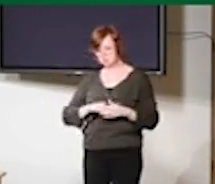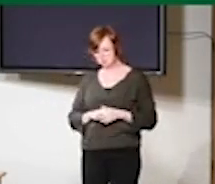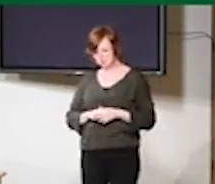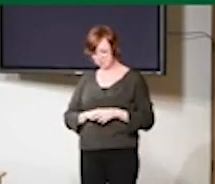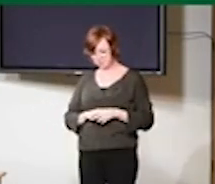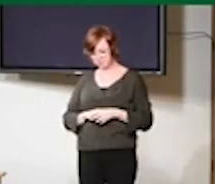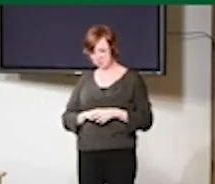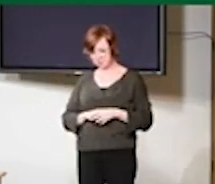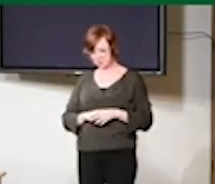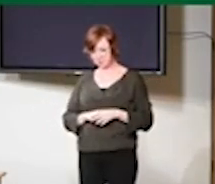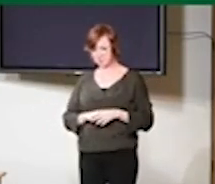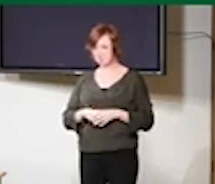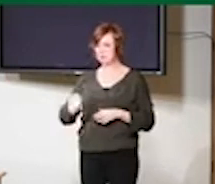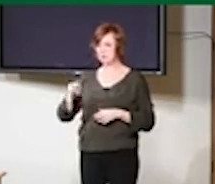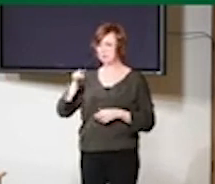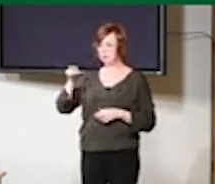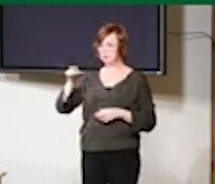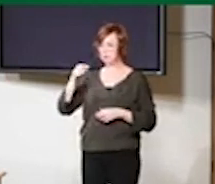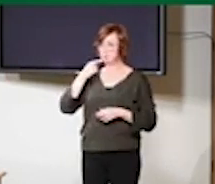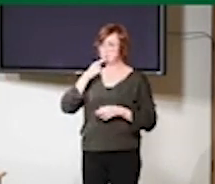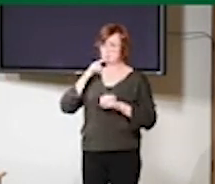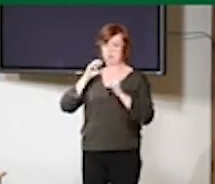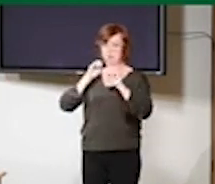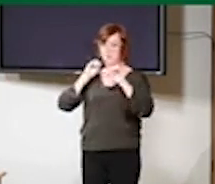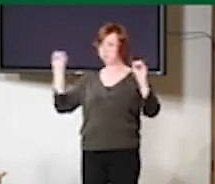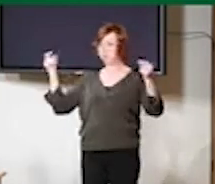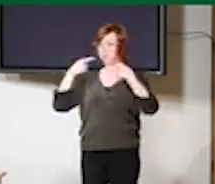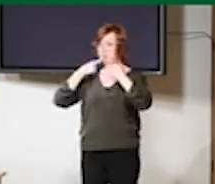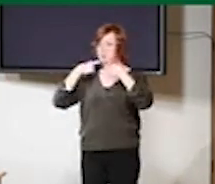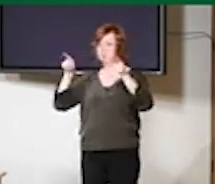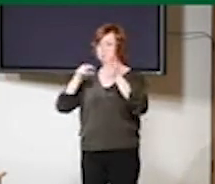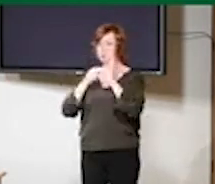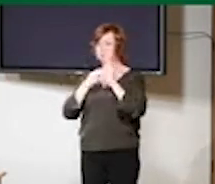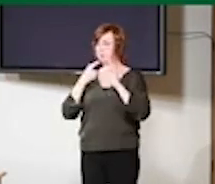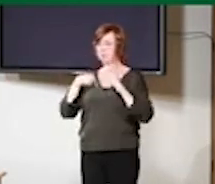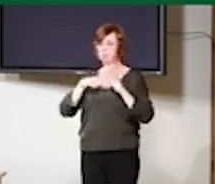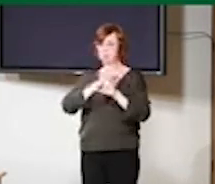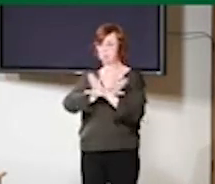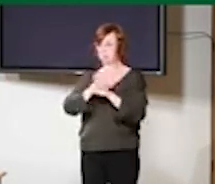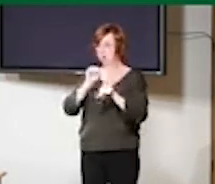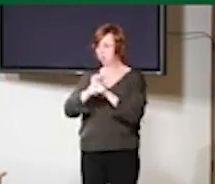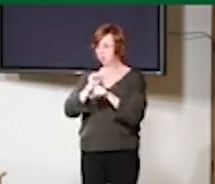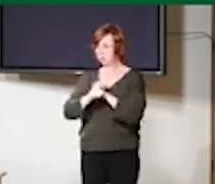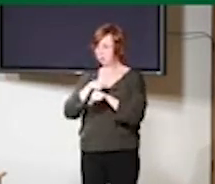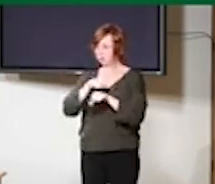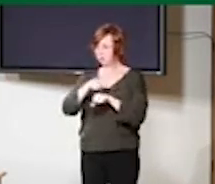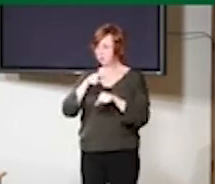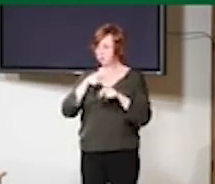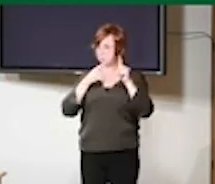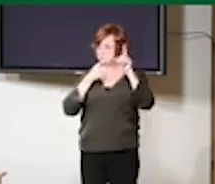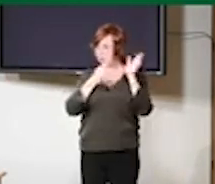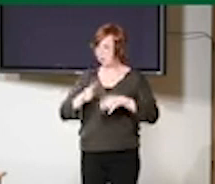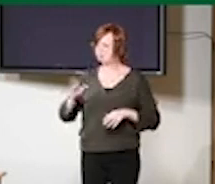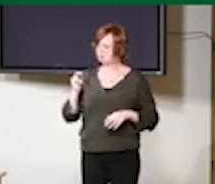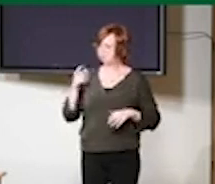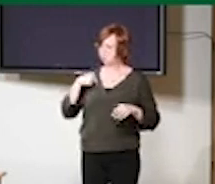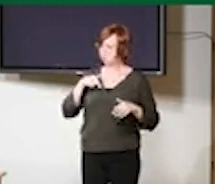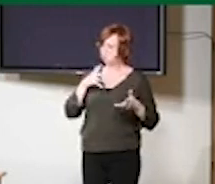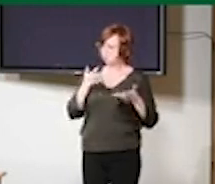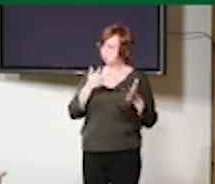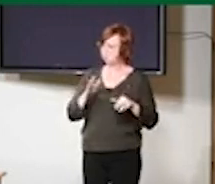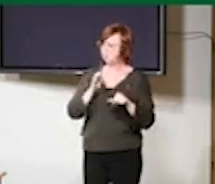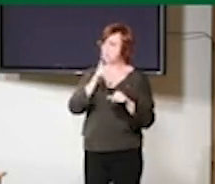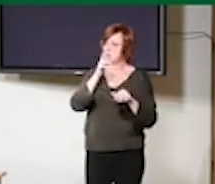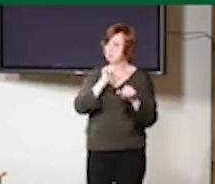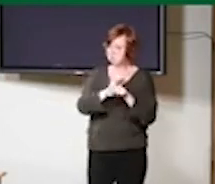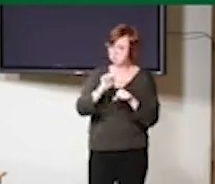not having an announcement for work not being done. The Minister of Social Services has been in touch with those